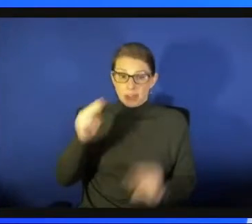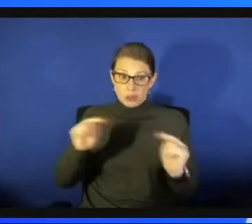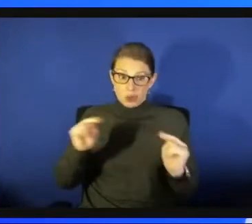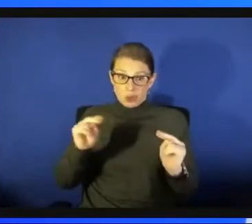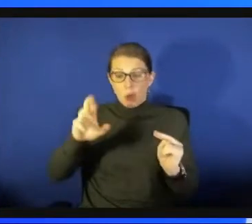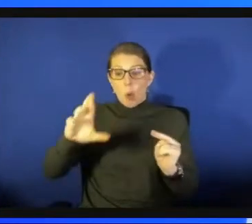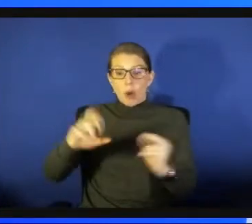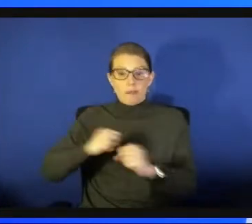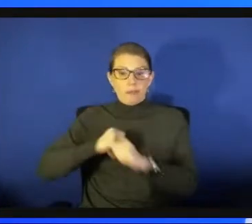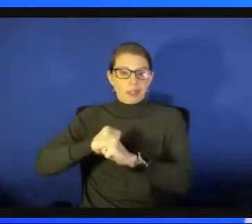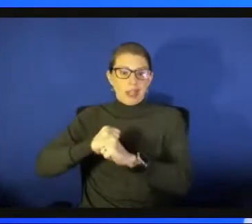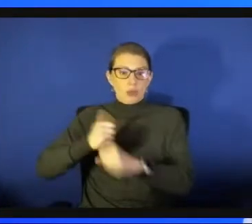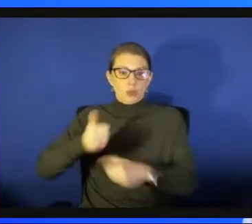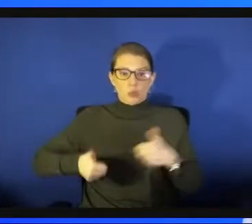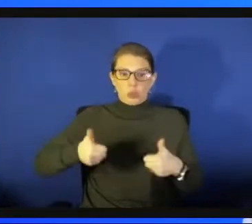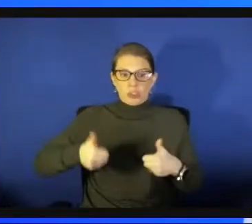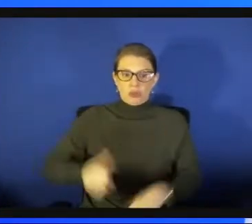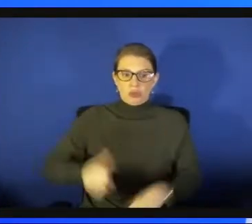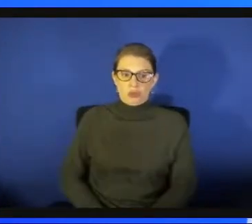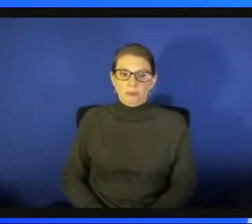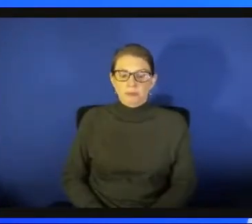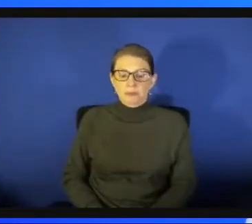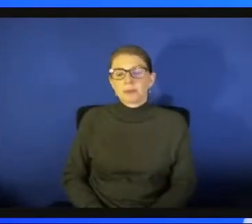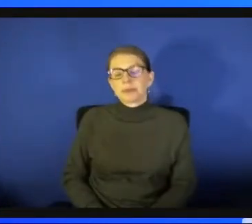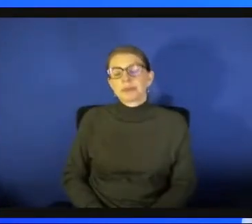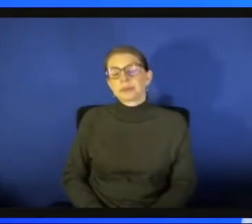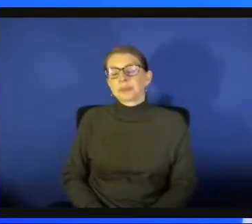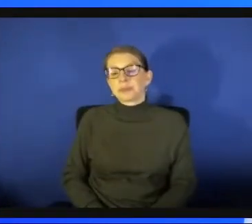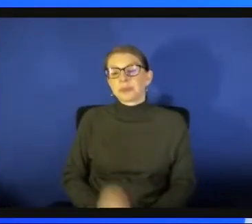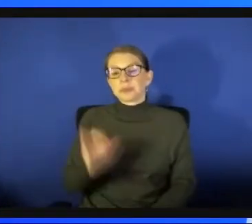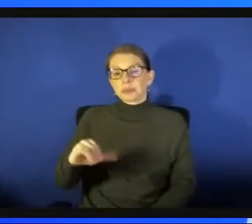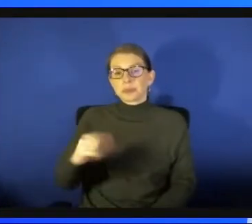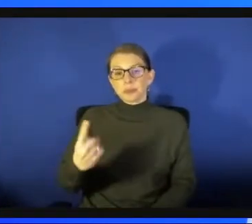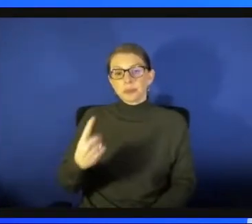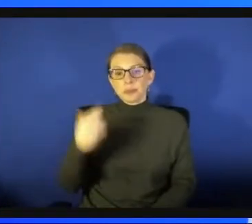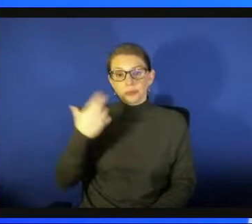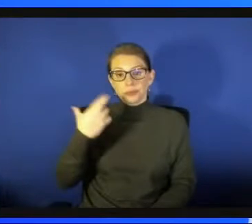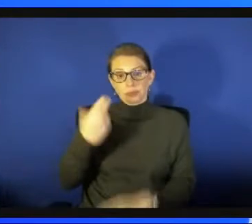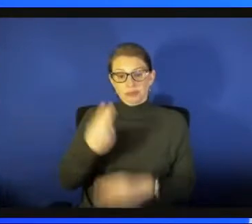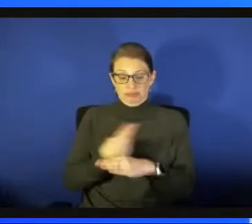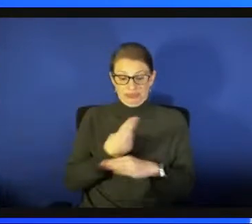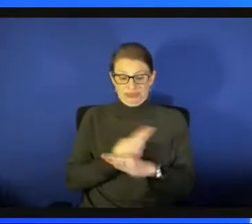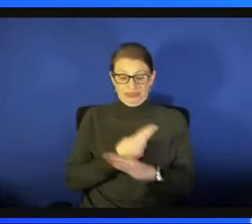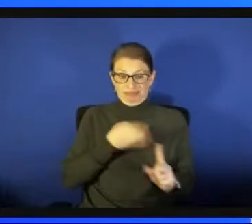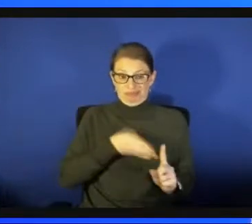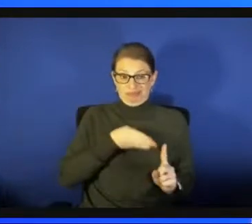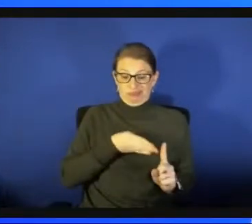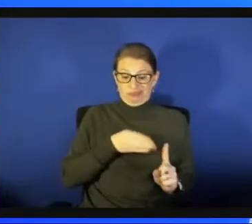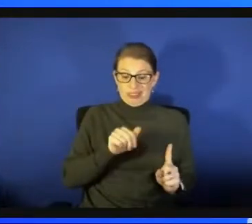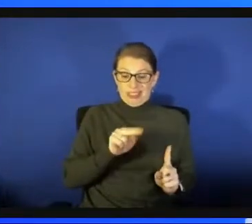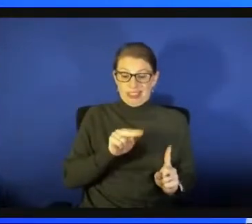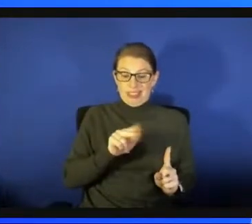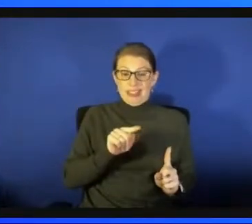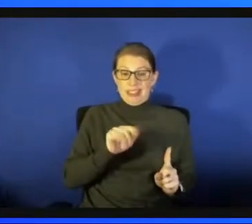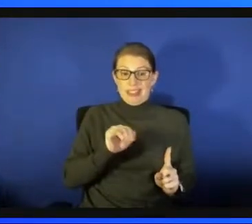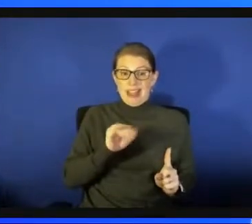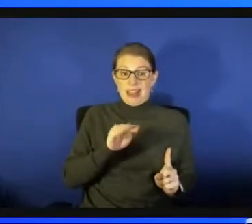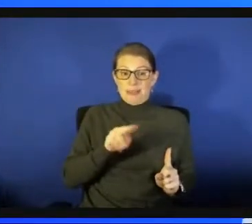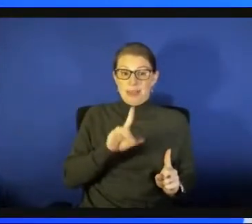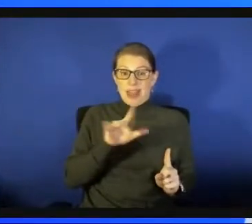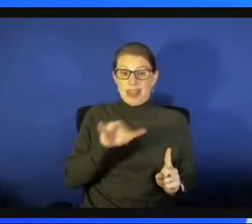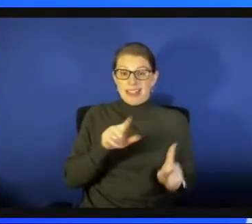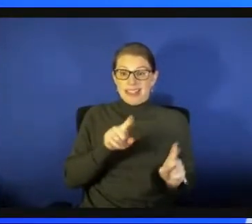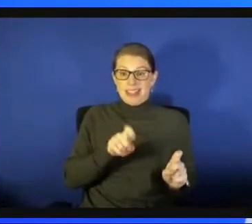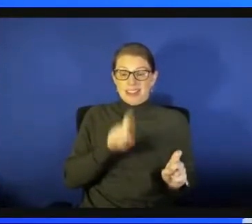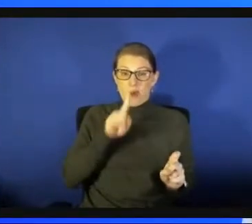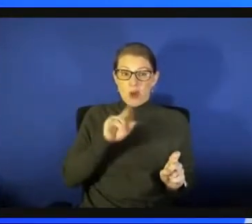antibodies. So that is one of the reasons why just using an antibody test to look for immunity, either after infection